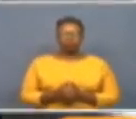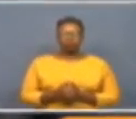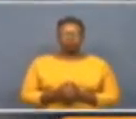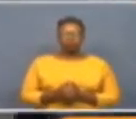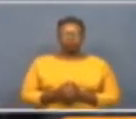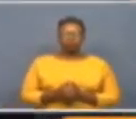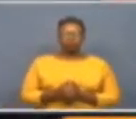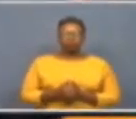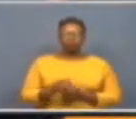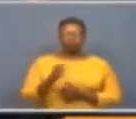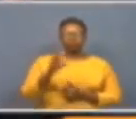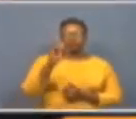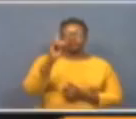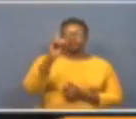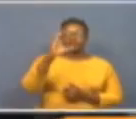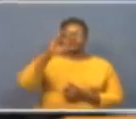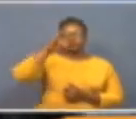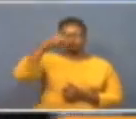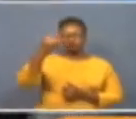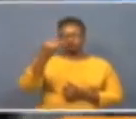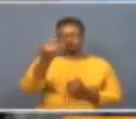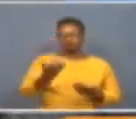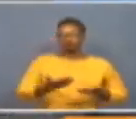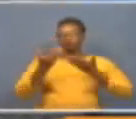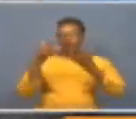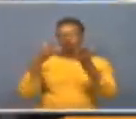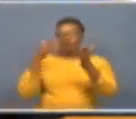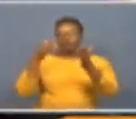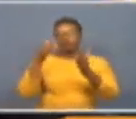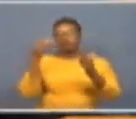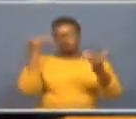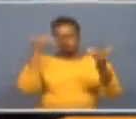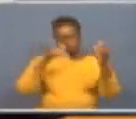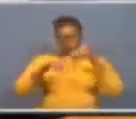DCJ Philomena Mwilu was taken to the anti-corruption court.